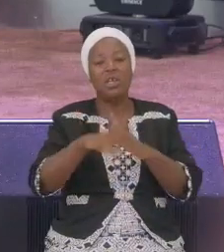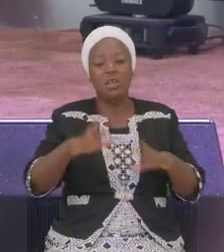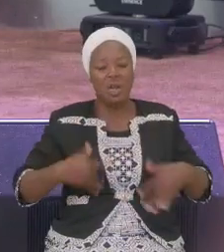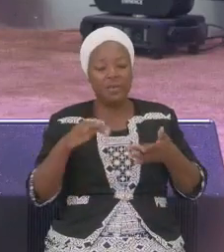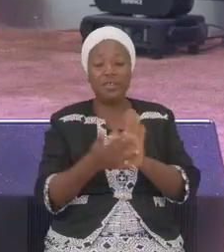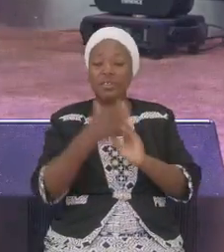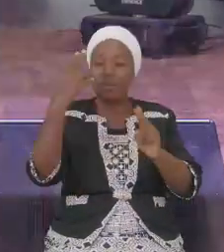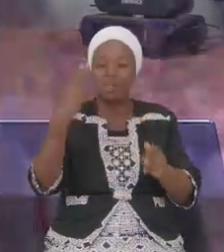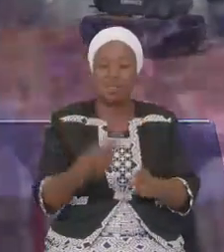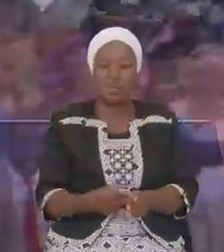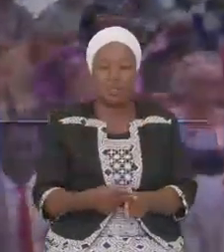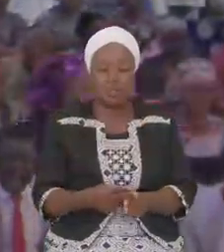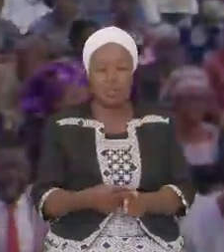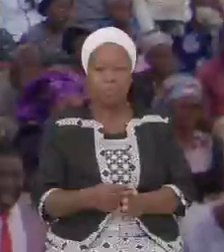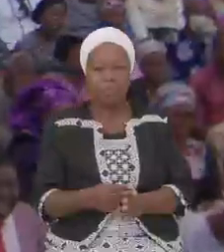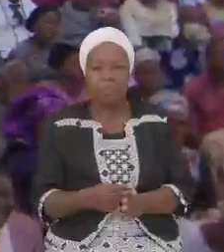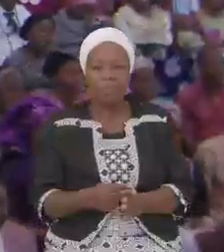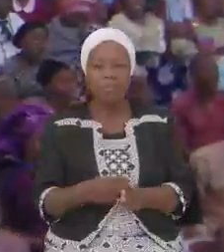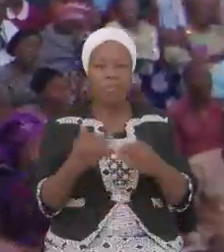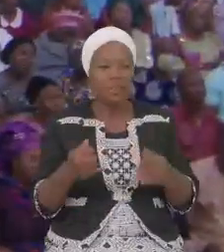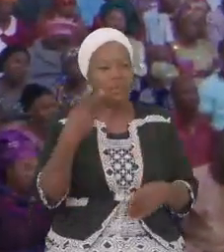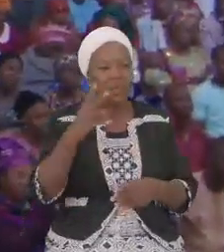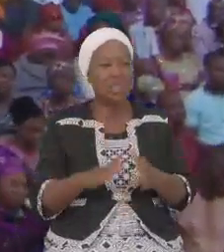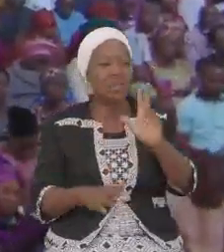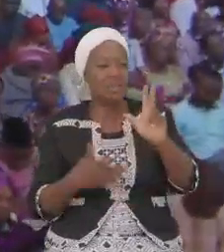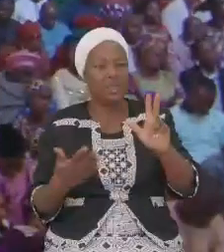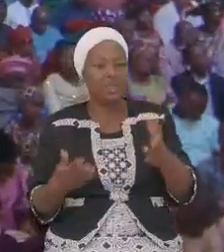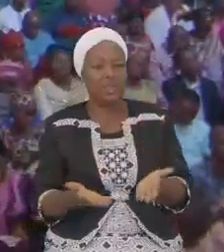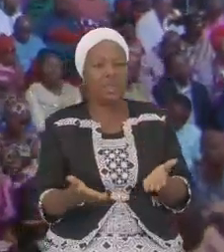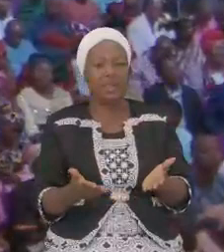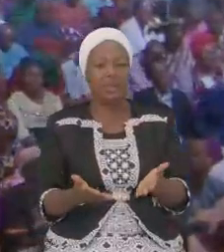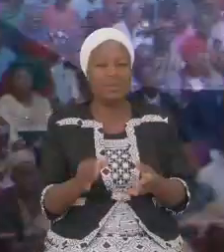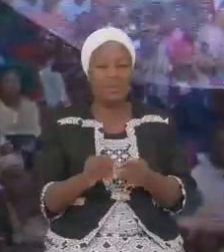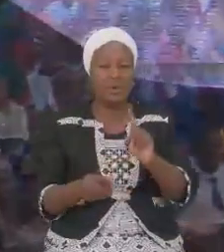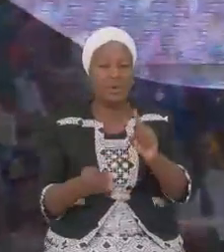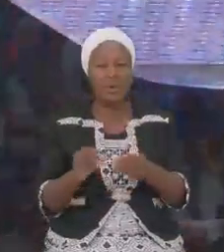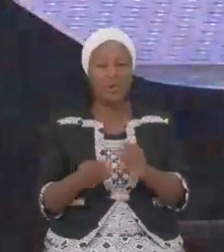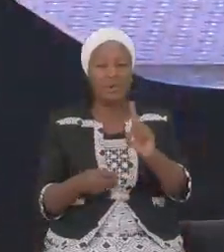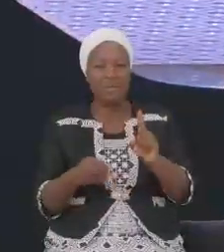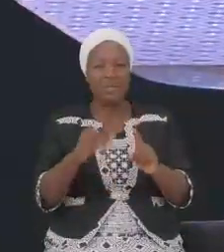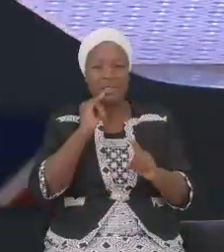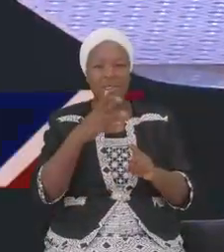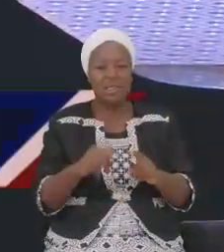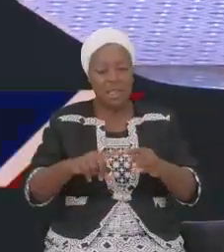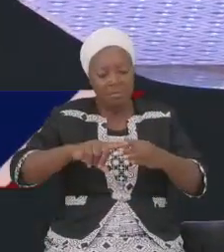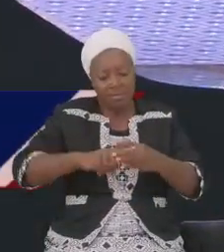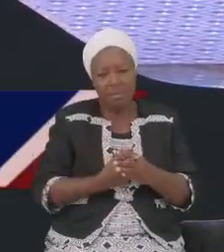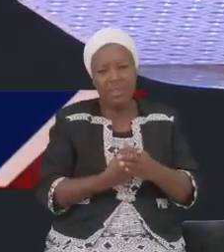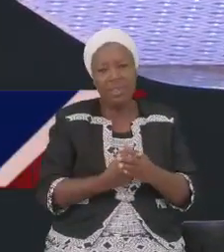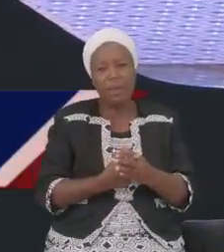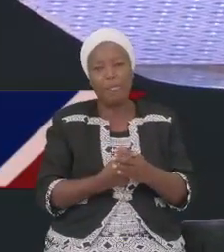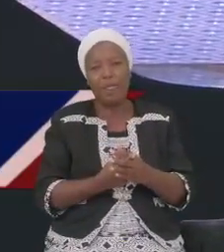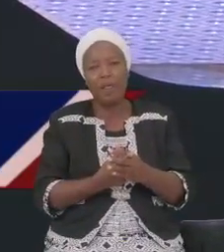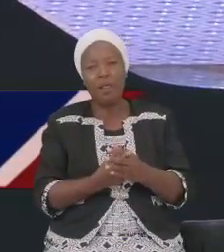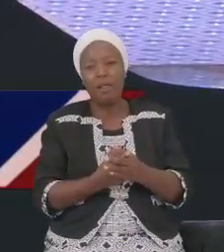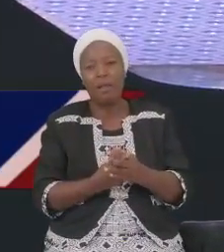in Jesus' name. Let's look at three things here. Number one is the basic privilege in